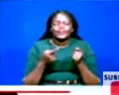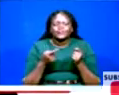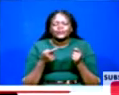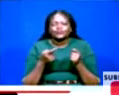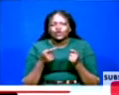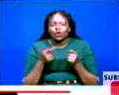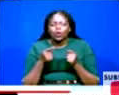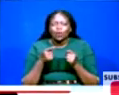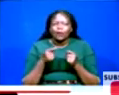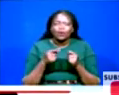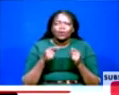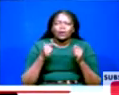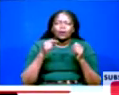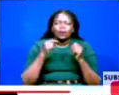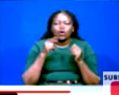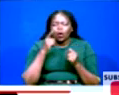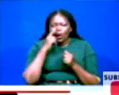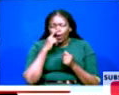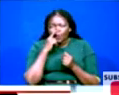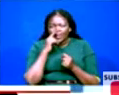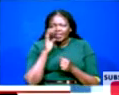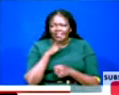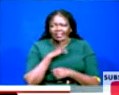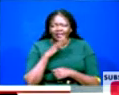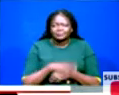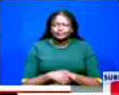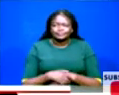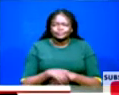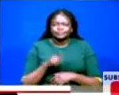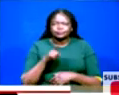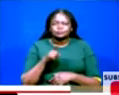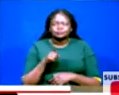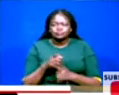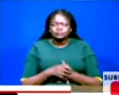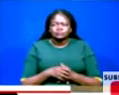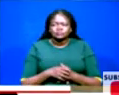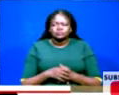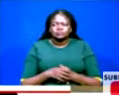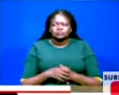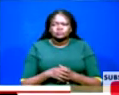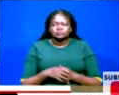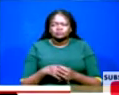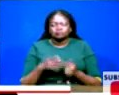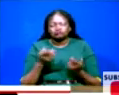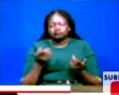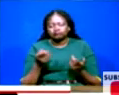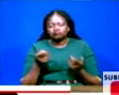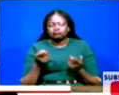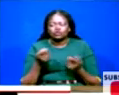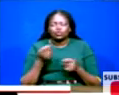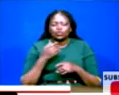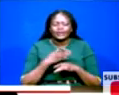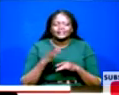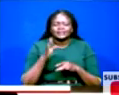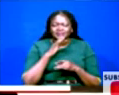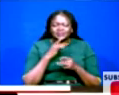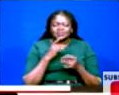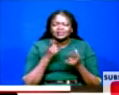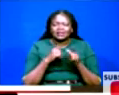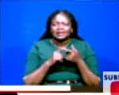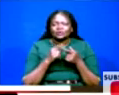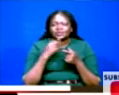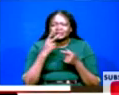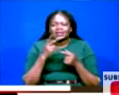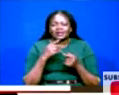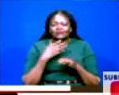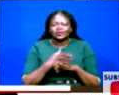refuse. A biogas project, which actually is supposed to look at waste to energy practices in the industry. You realize that there's a lot of waste